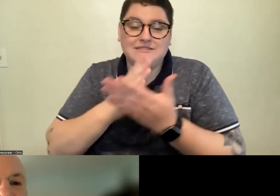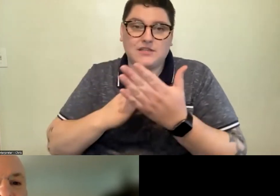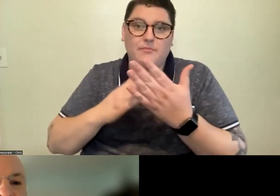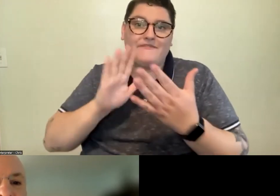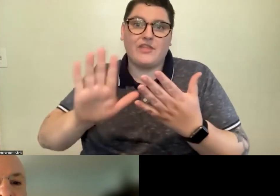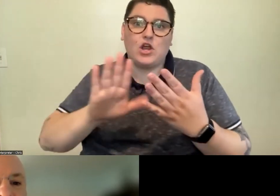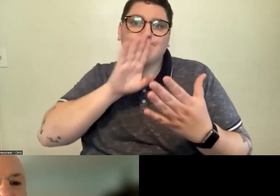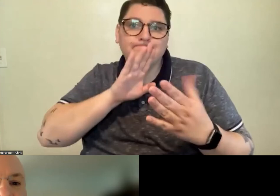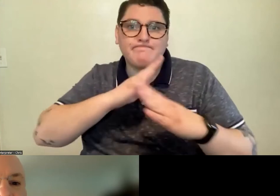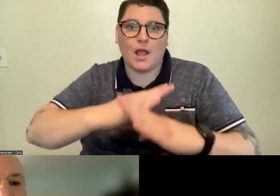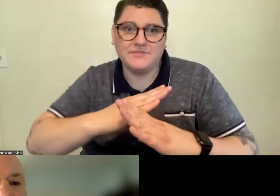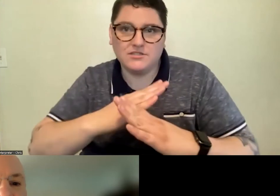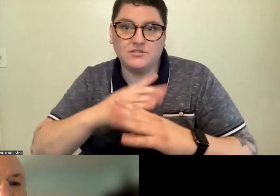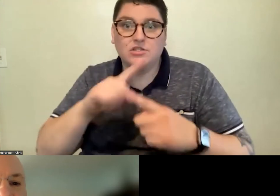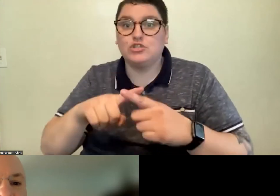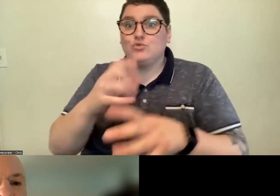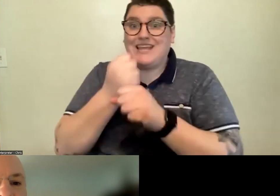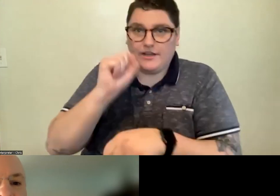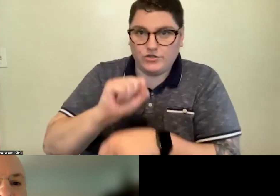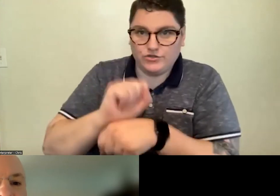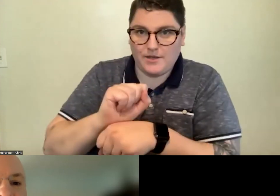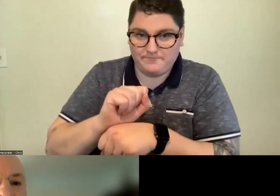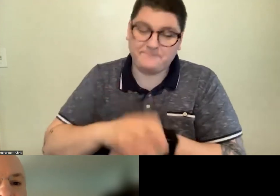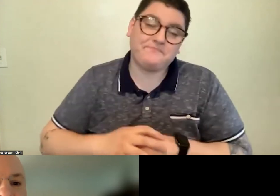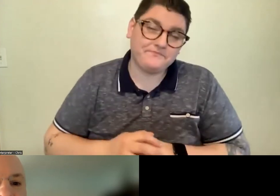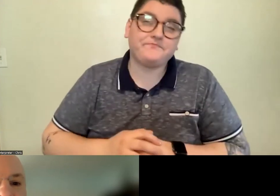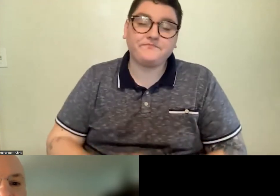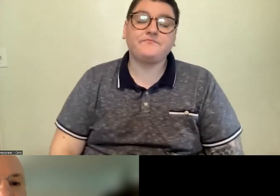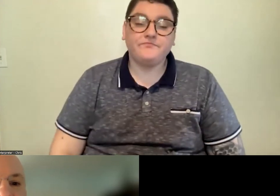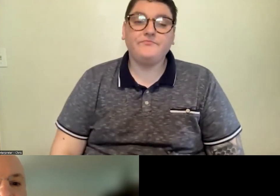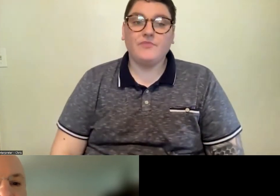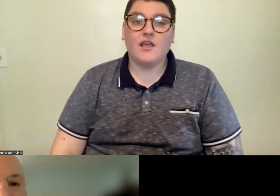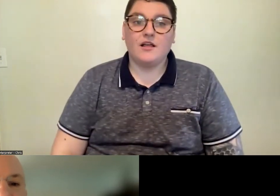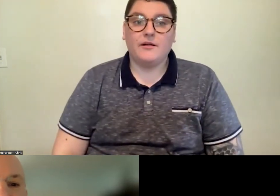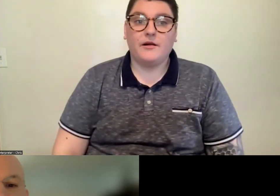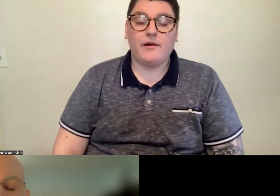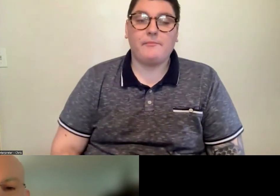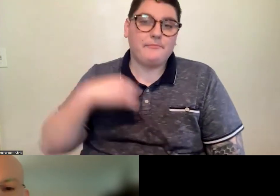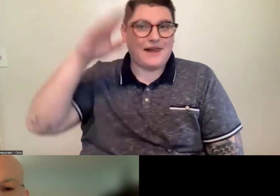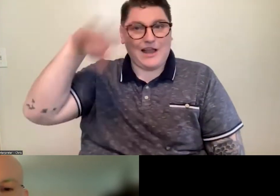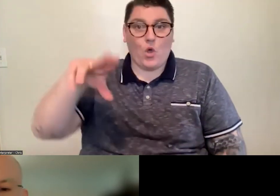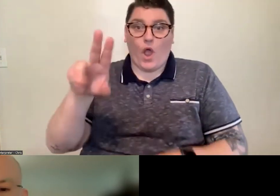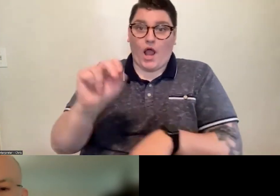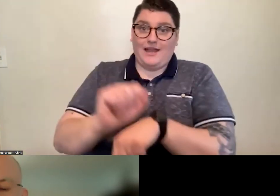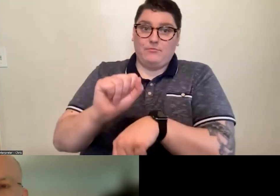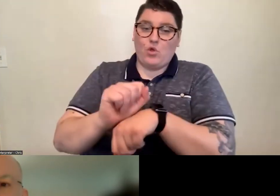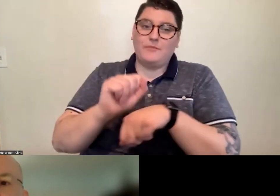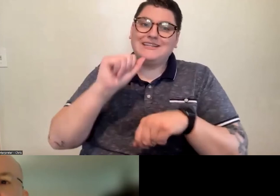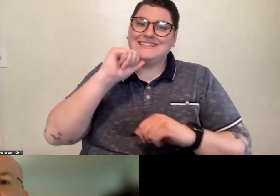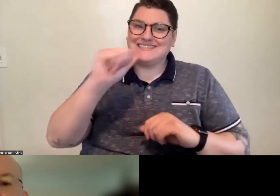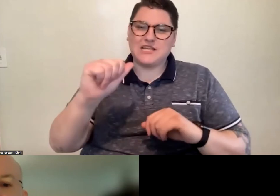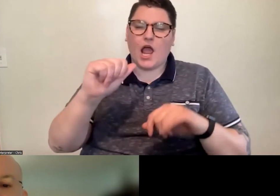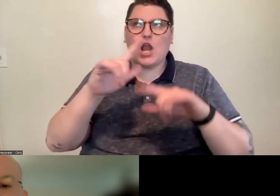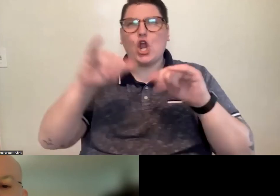obstacles to seeking employment in this population. On the other hand, I know that unemployment isn't necessarily a